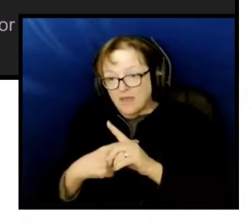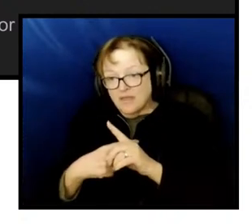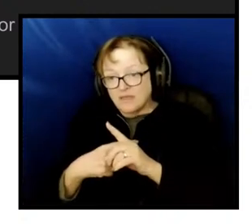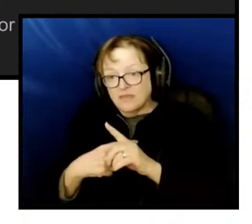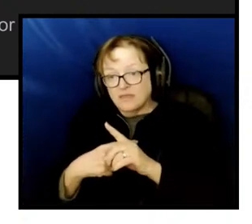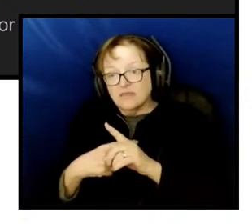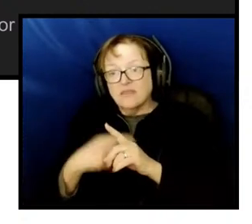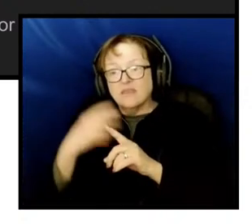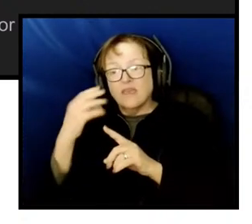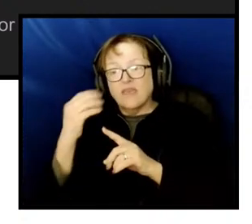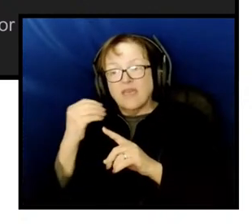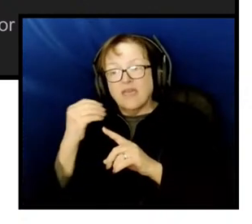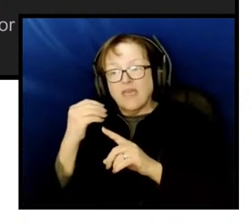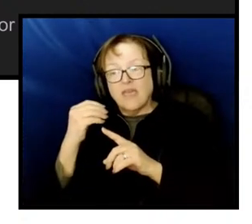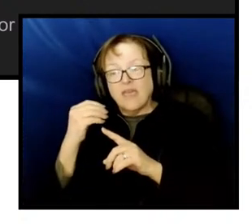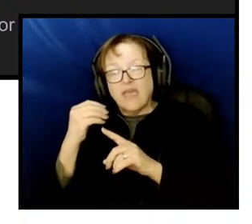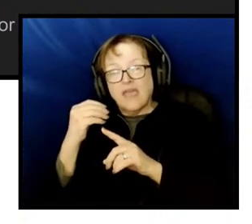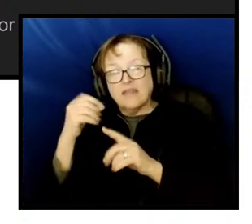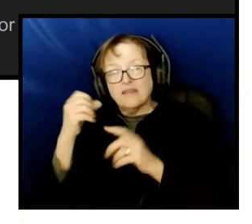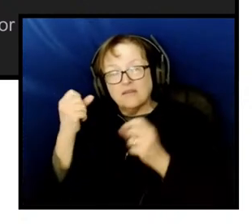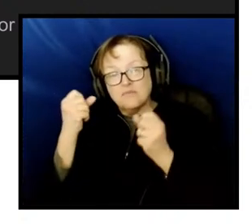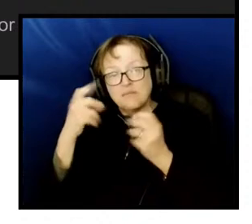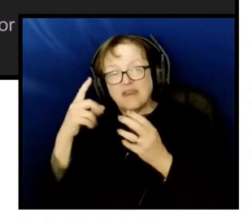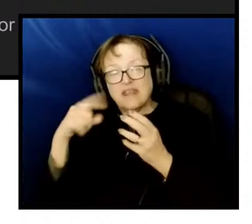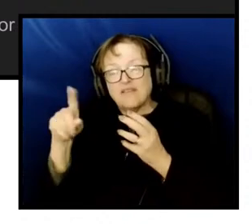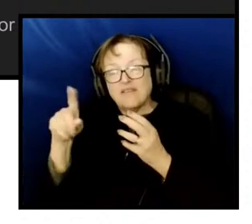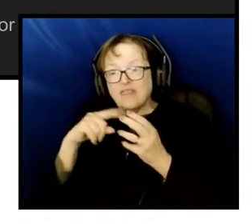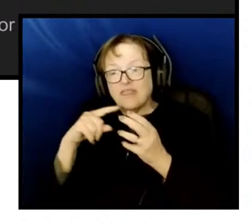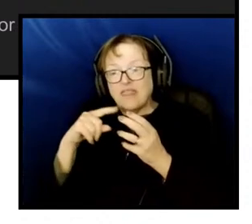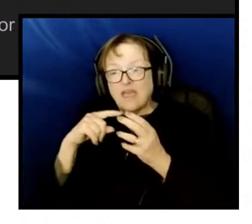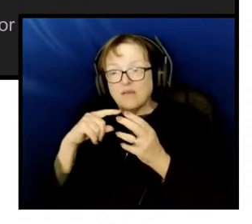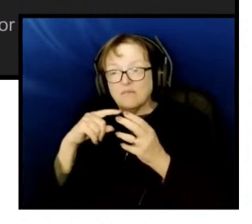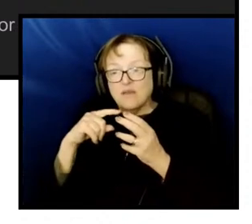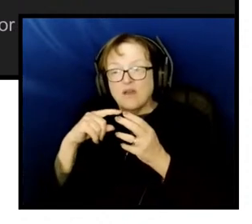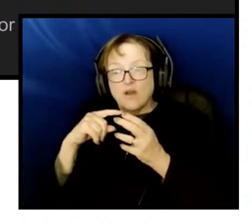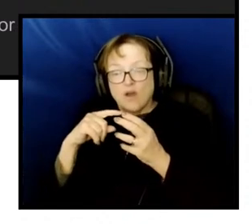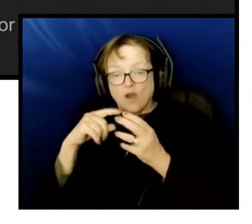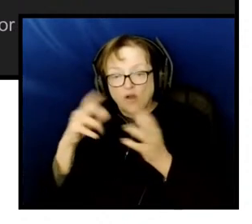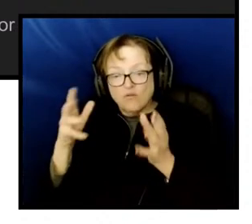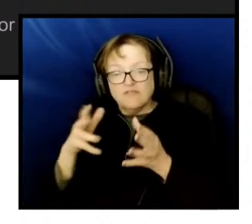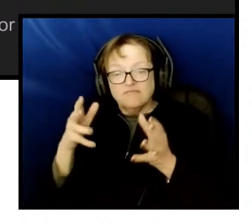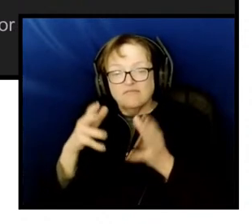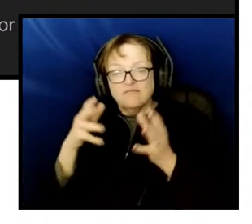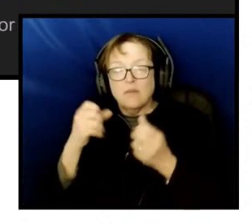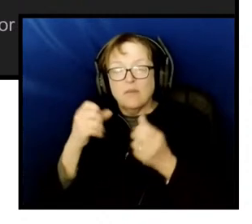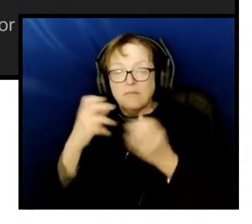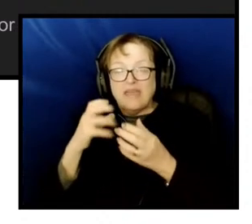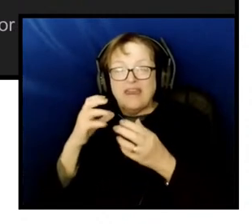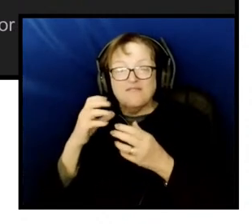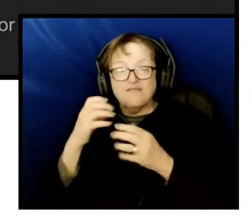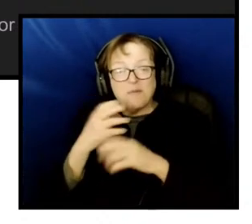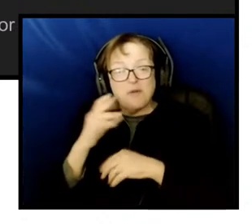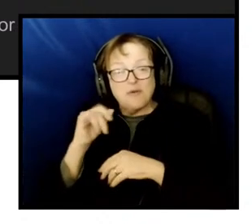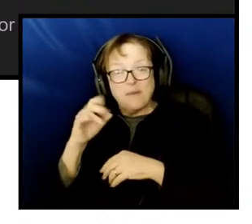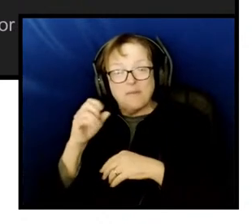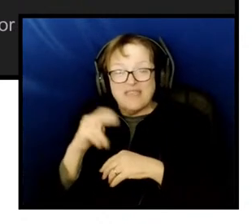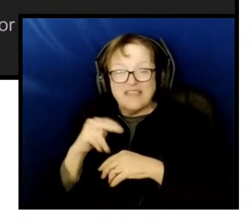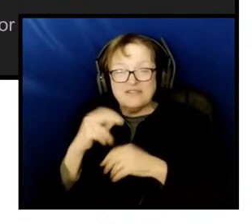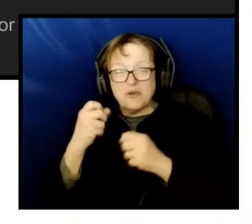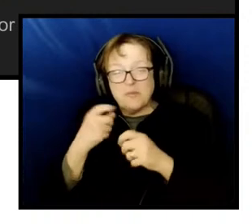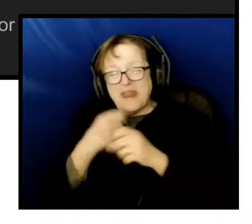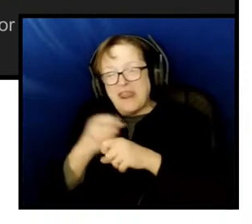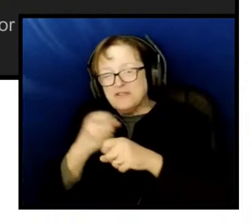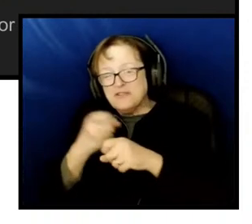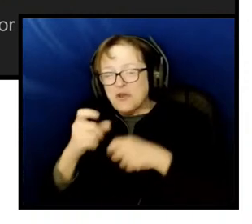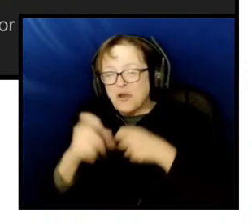And meeting these elders was like really fulfilling. A lot of them are Caribbean, so it was like, you know, a lot of jokes passed